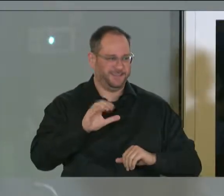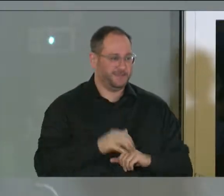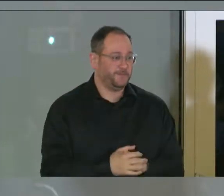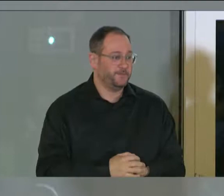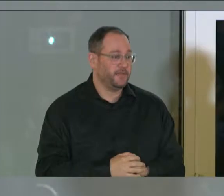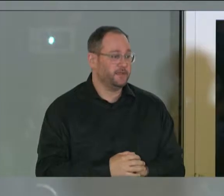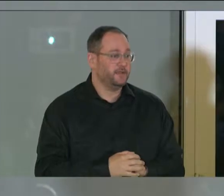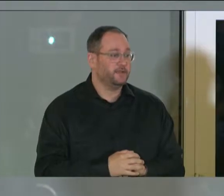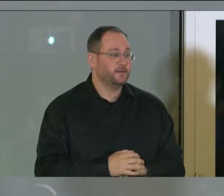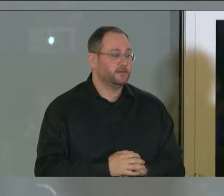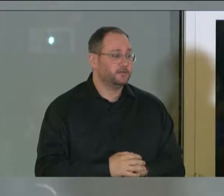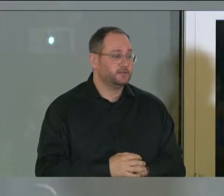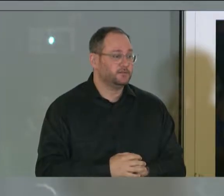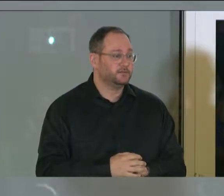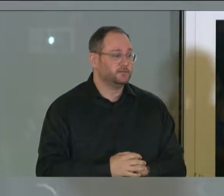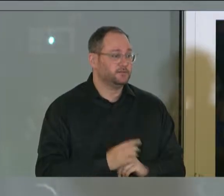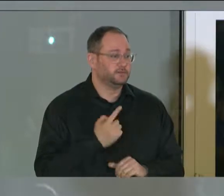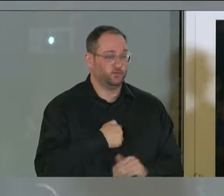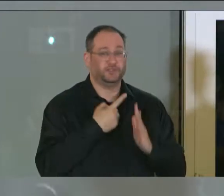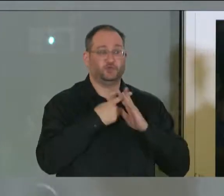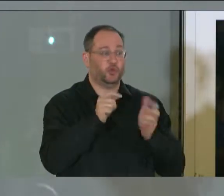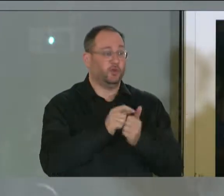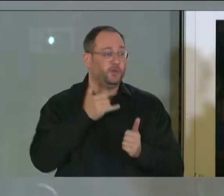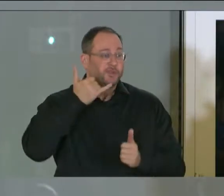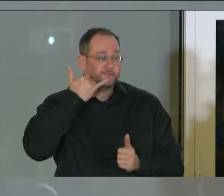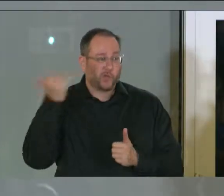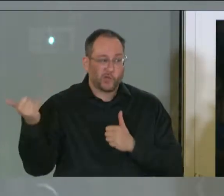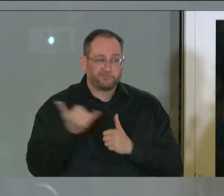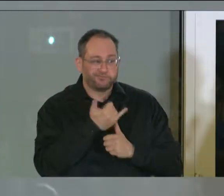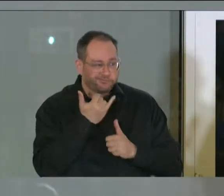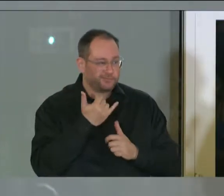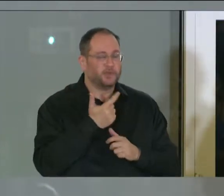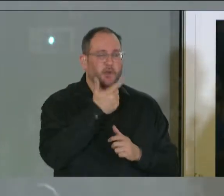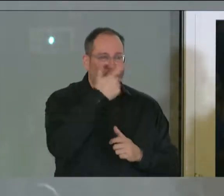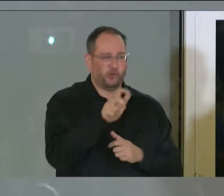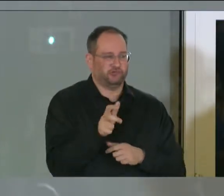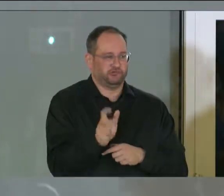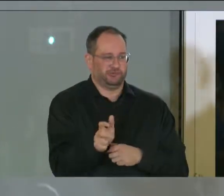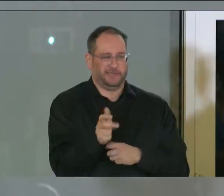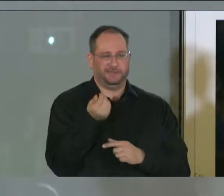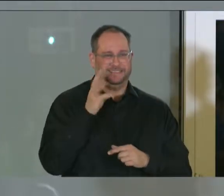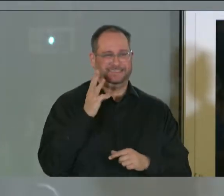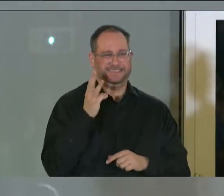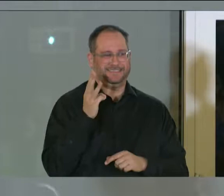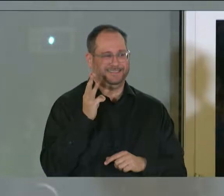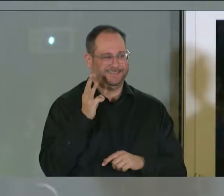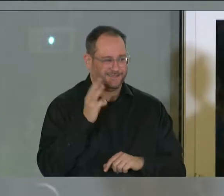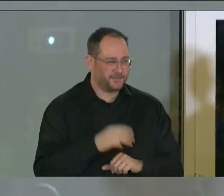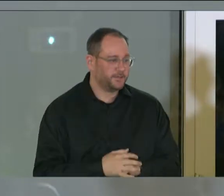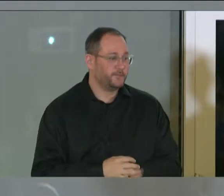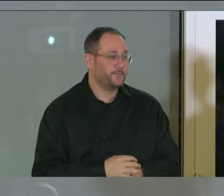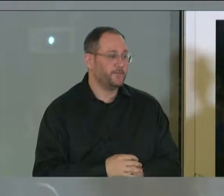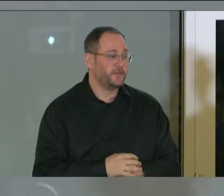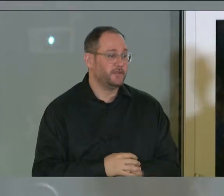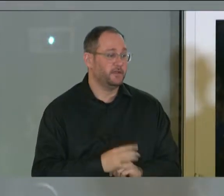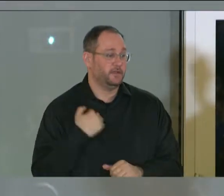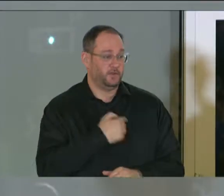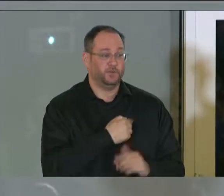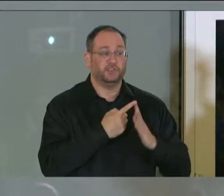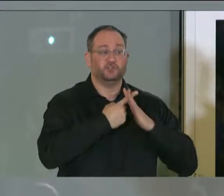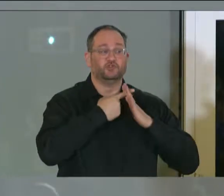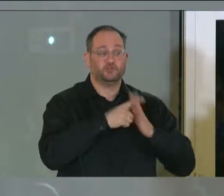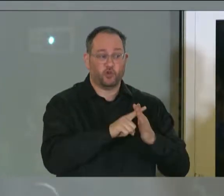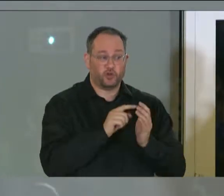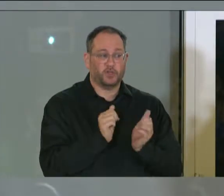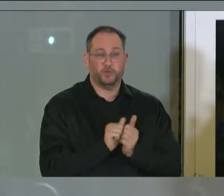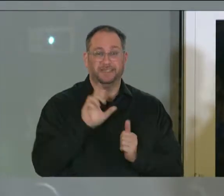and with them watching Channel 16. We then had a telephone town hall with DC government employees. And I